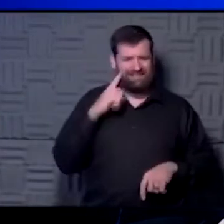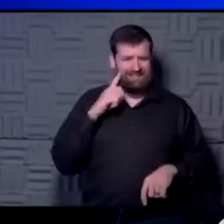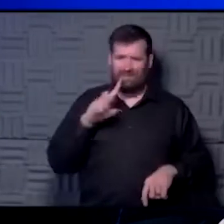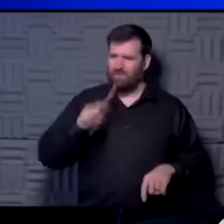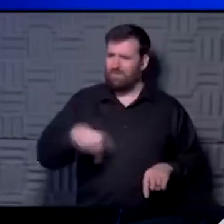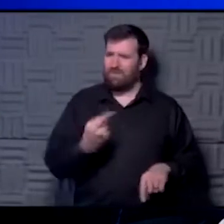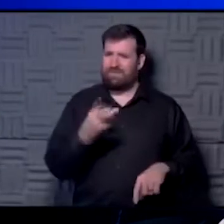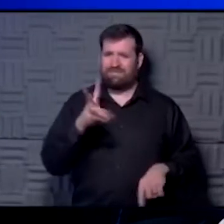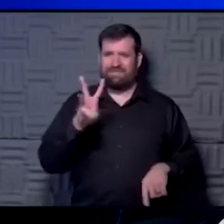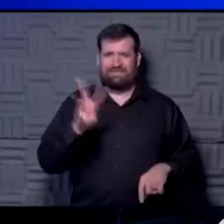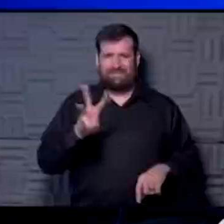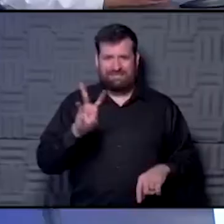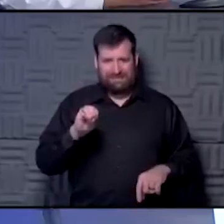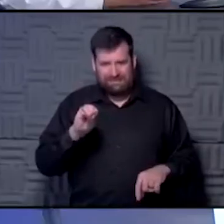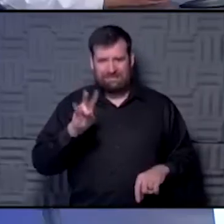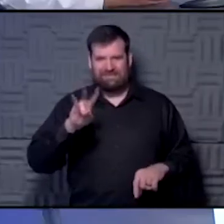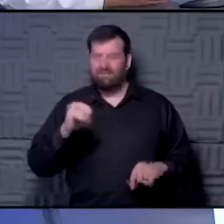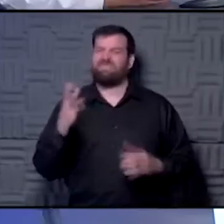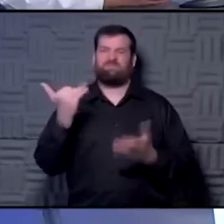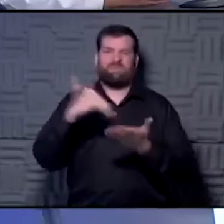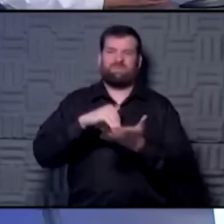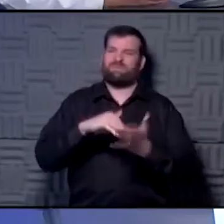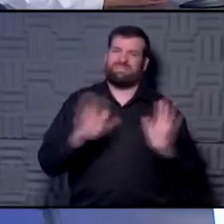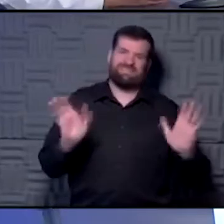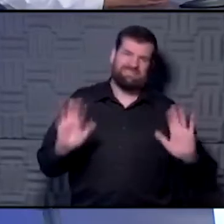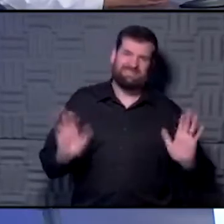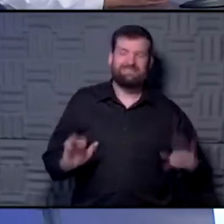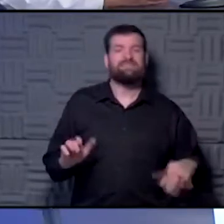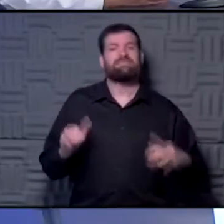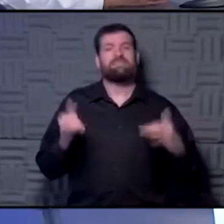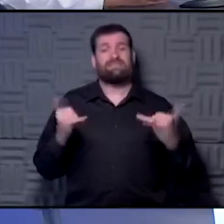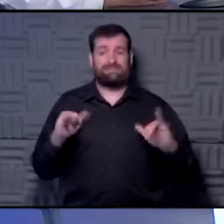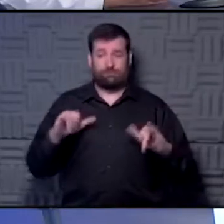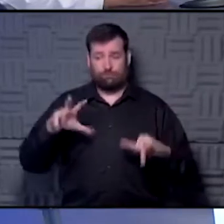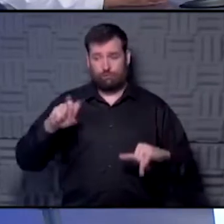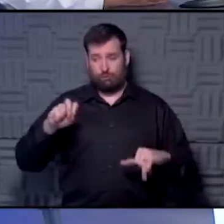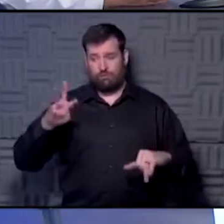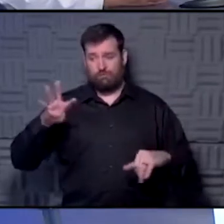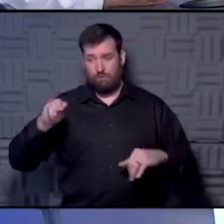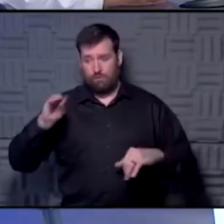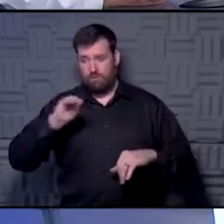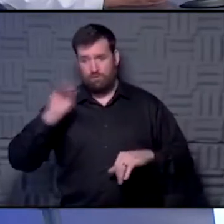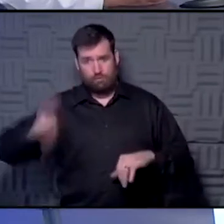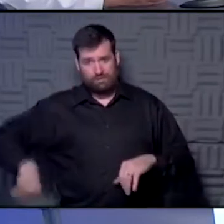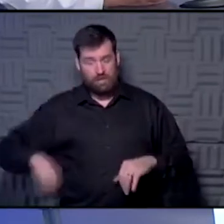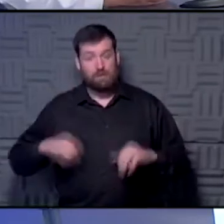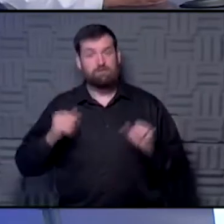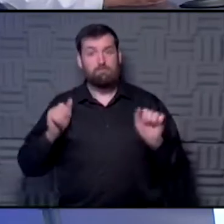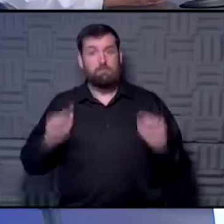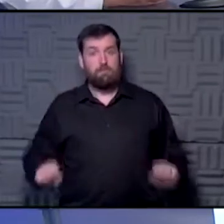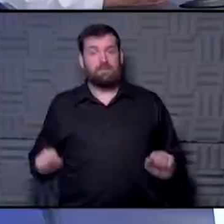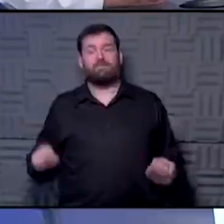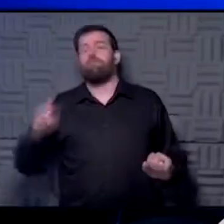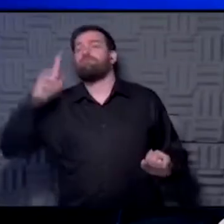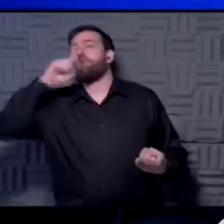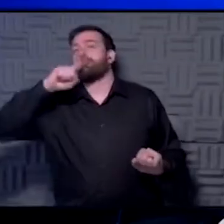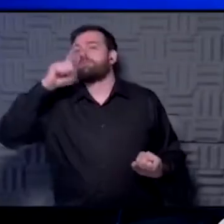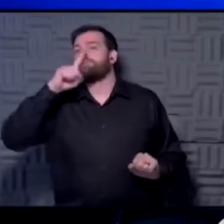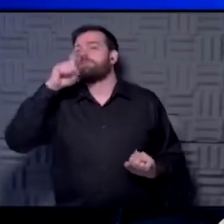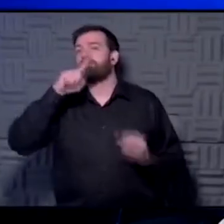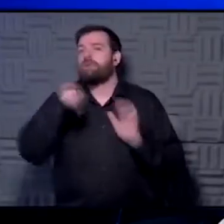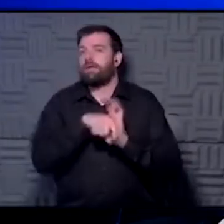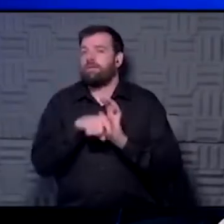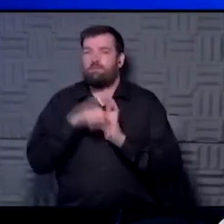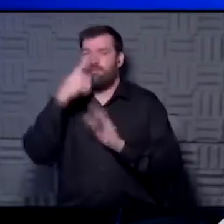70% of the It's time. right in the middle. Yeah, I don't think that still means you got a 30 or 40% chance Oh, yeah. of being falsely negative because Yep. the virus